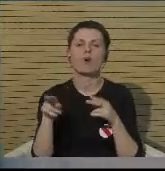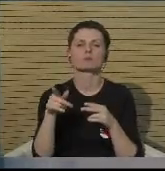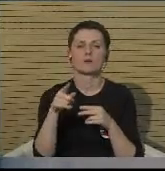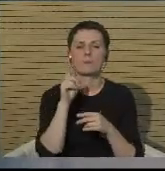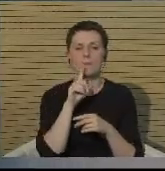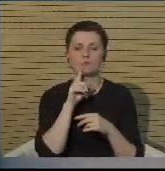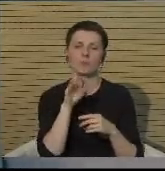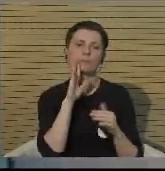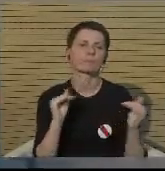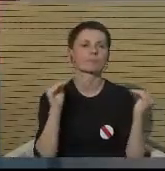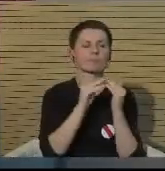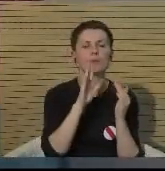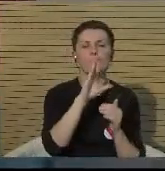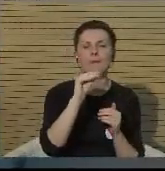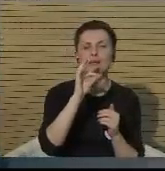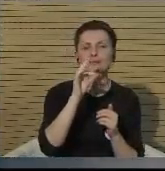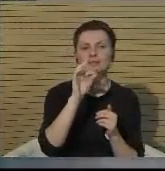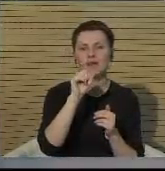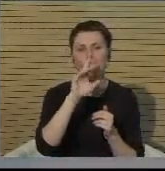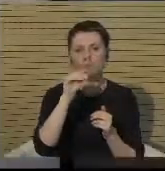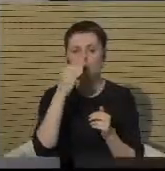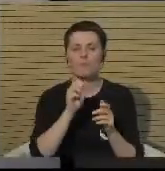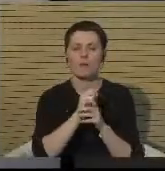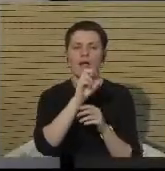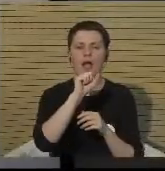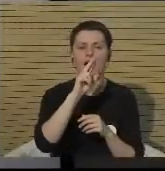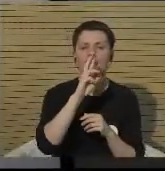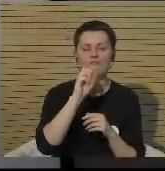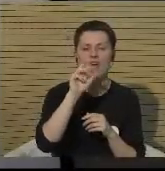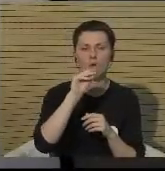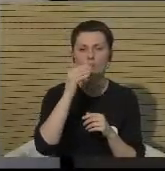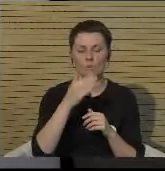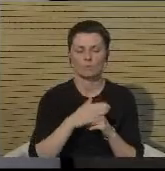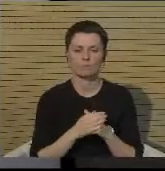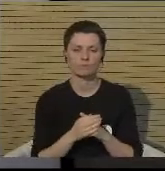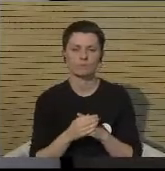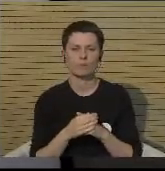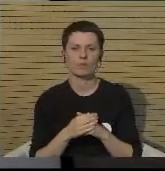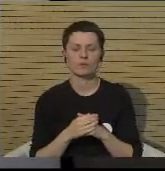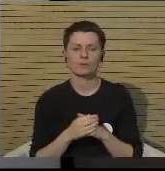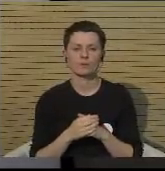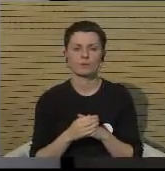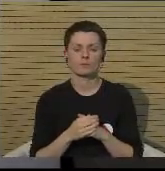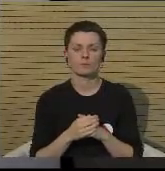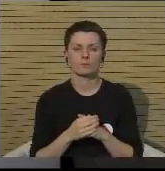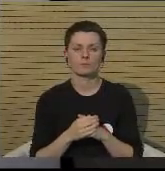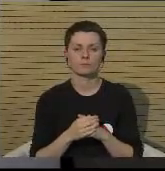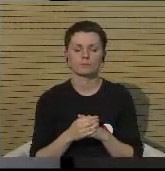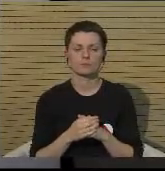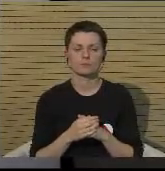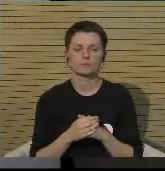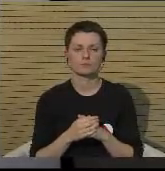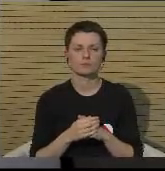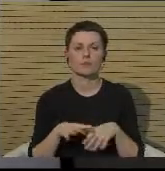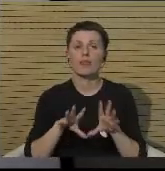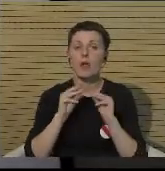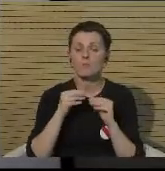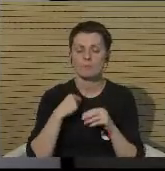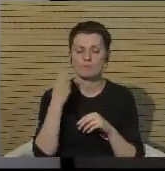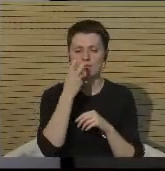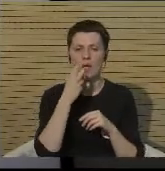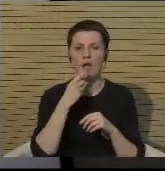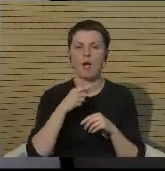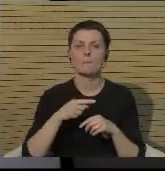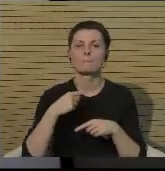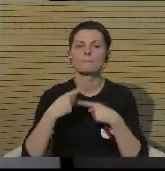An analogy to bestiarium or aquarium. I was interested first